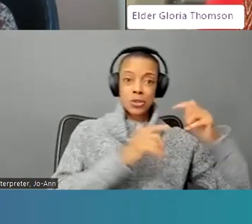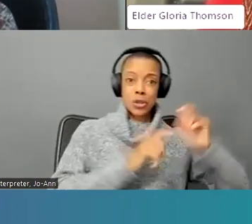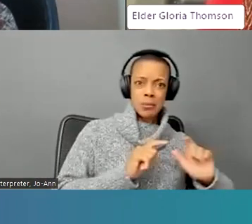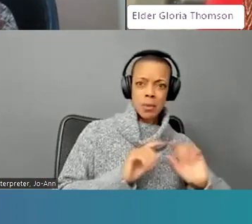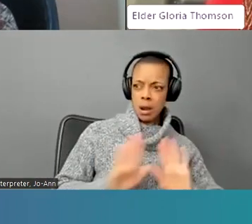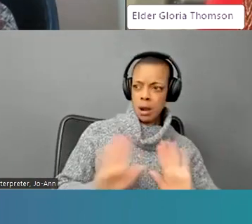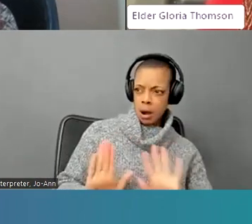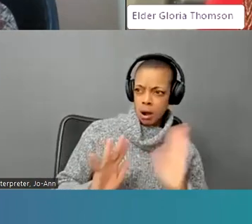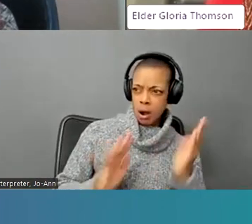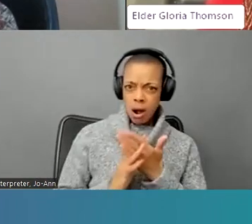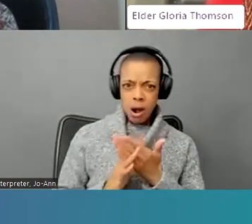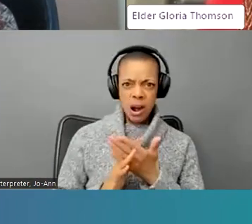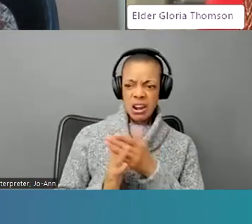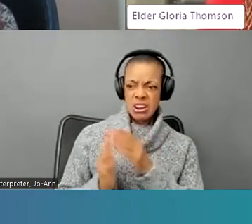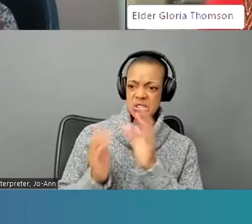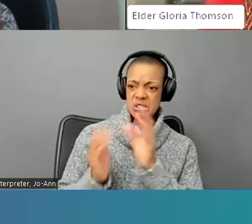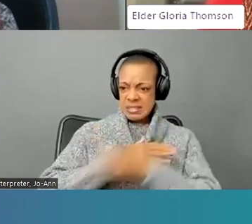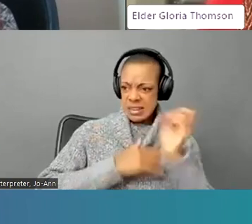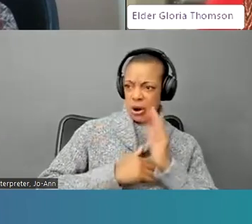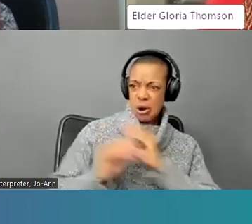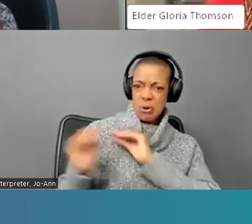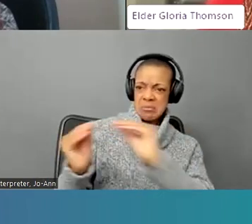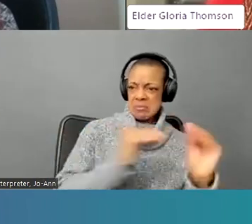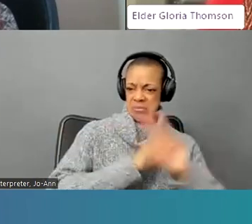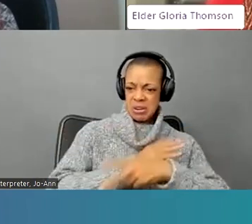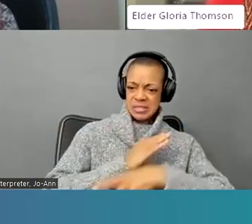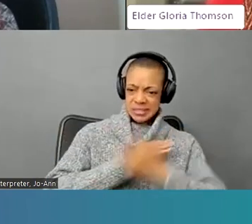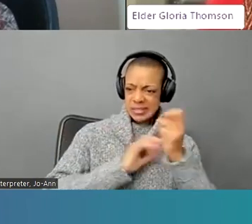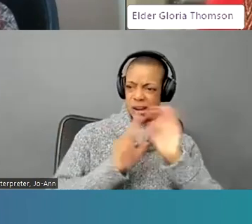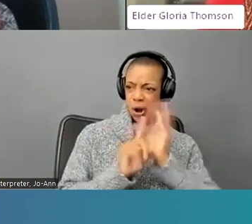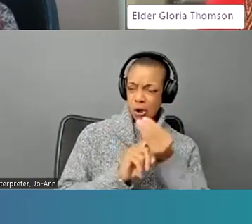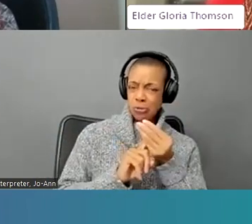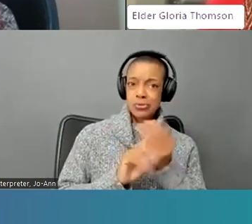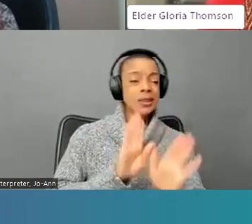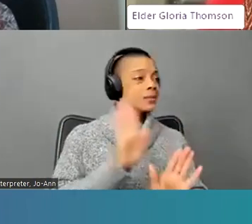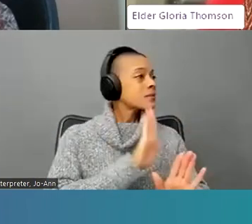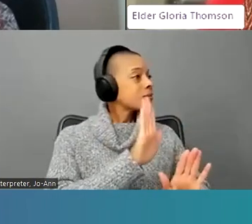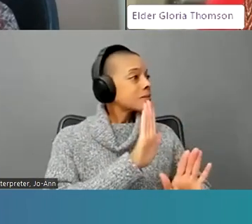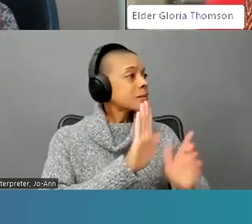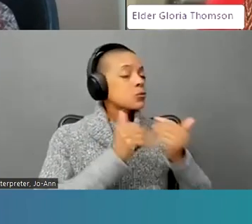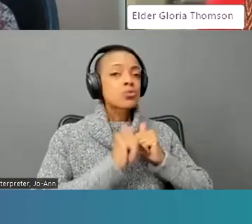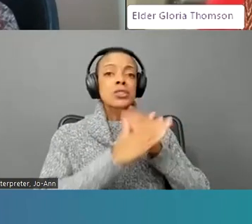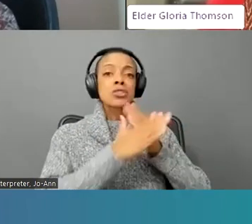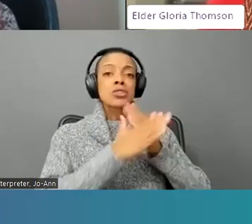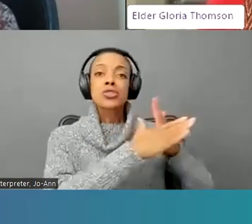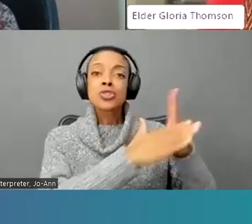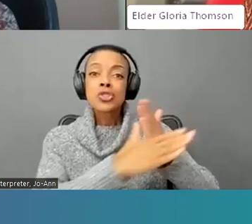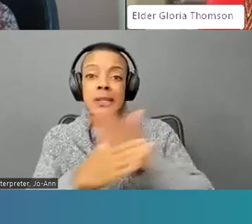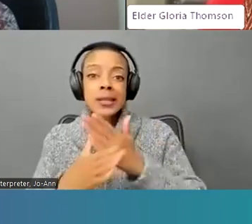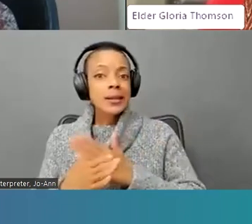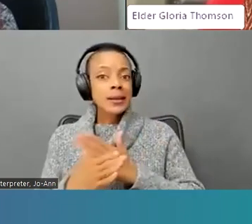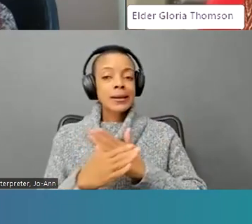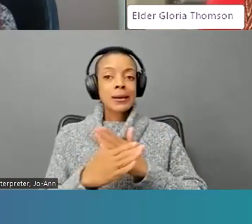how to live life, how to share my knowledge to other non-Indigenous persons